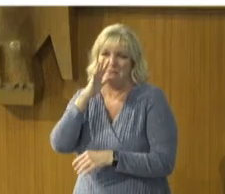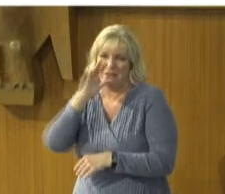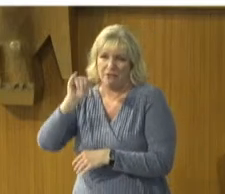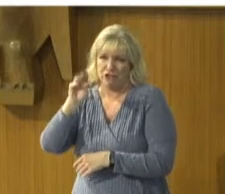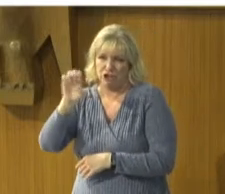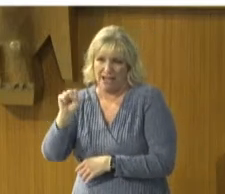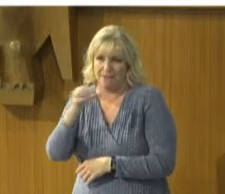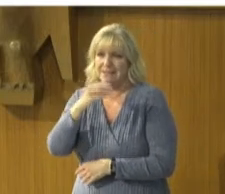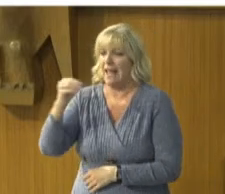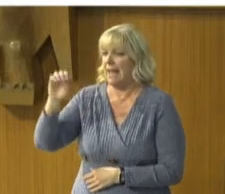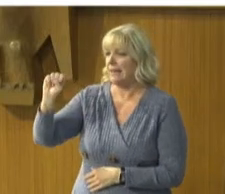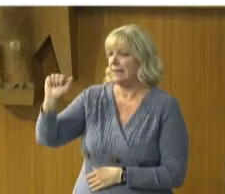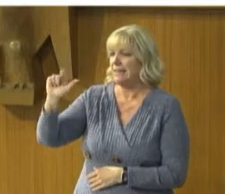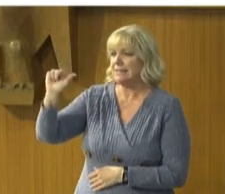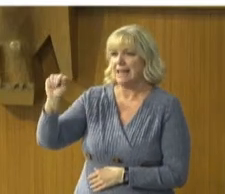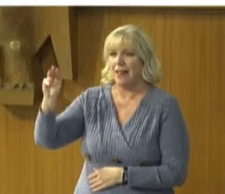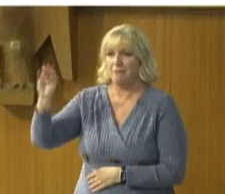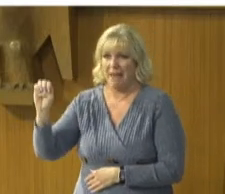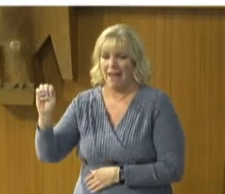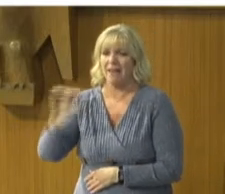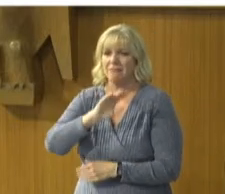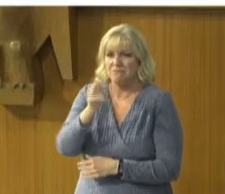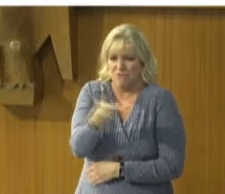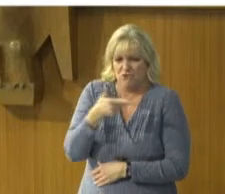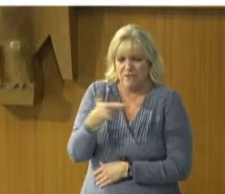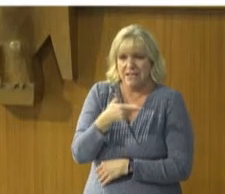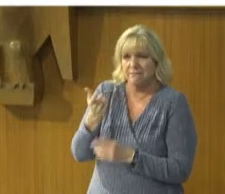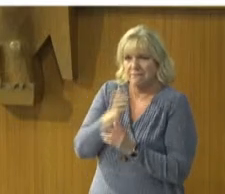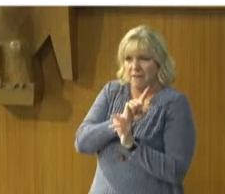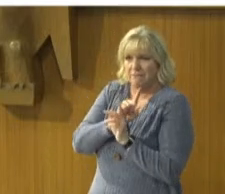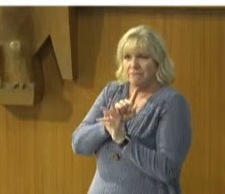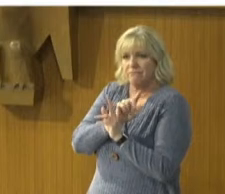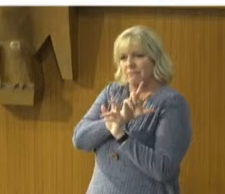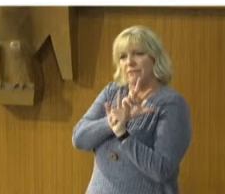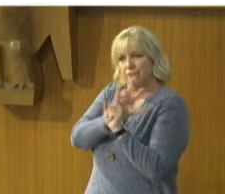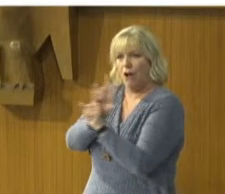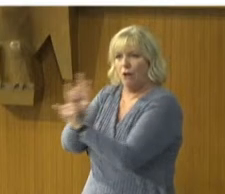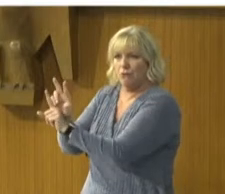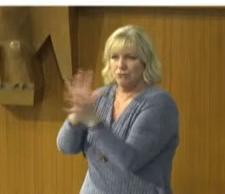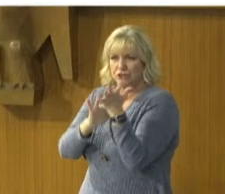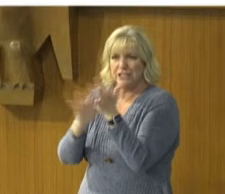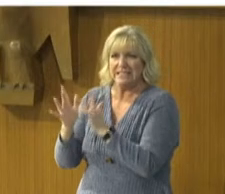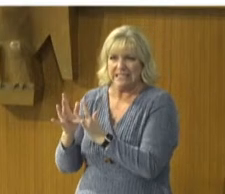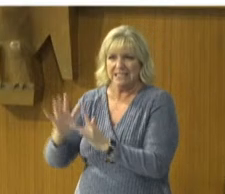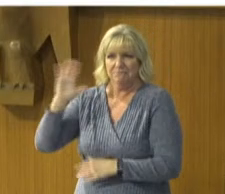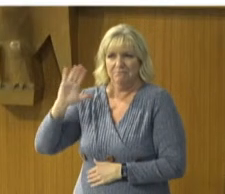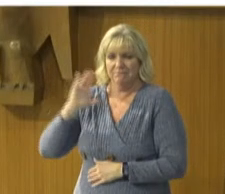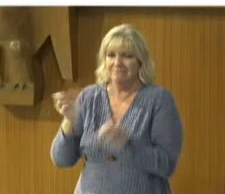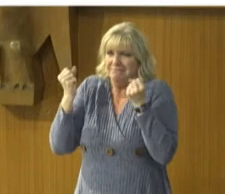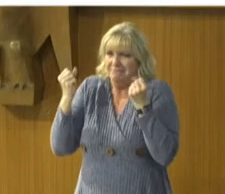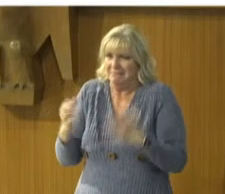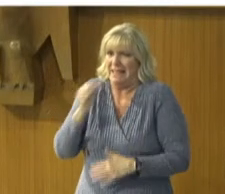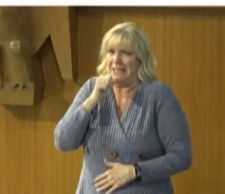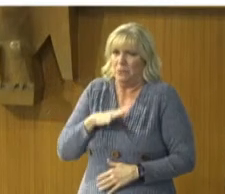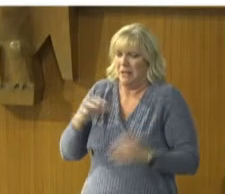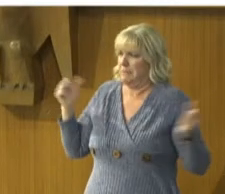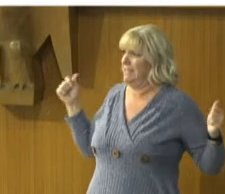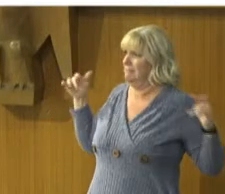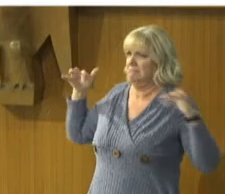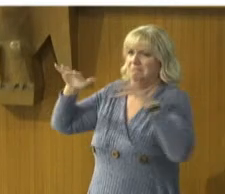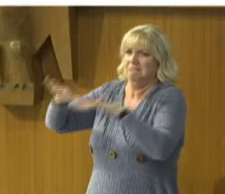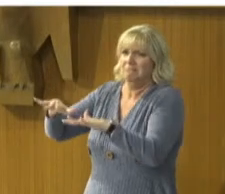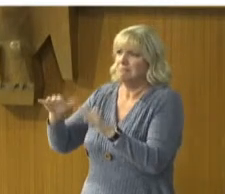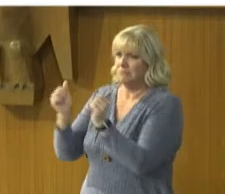and Salome, who followed him when he was in Galilee and ministered to him. And there were many other women who had come up with him to